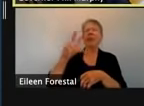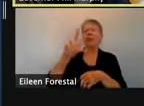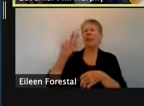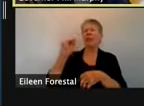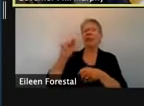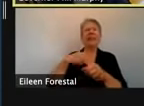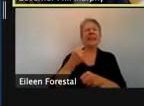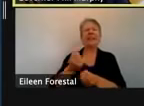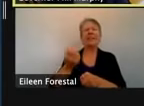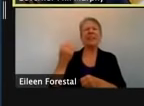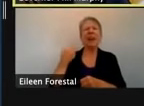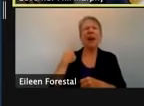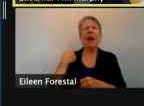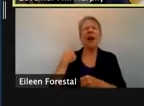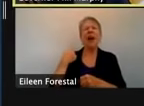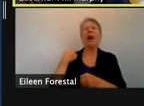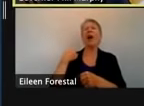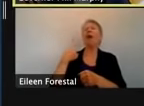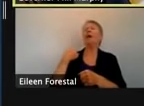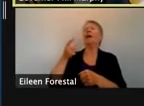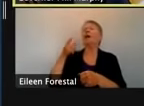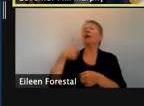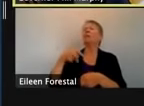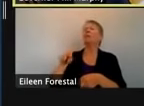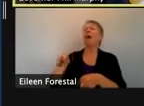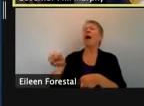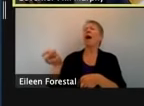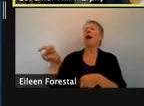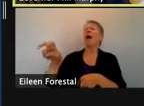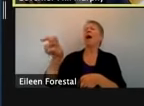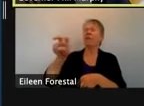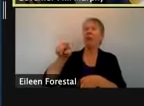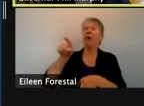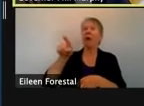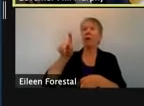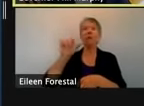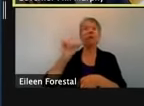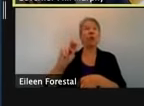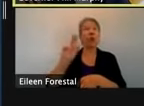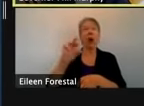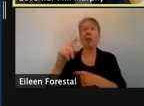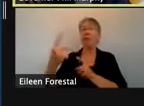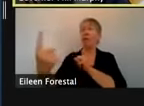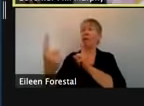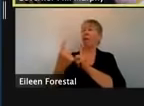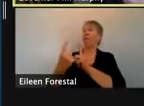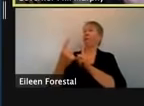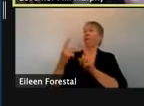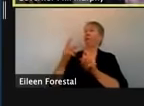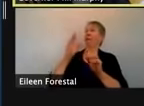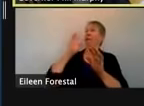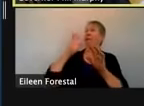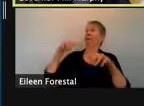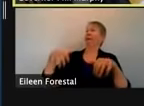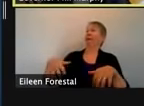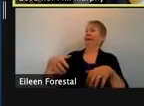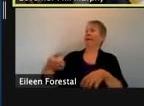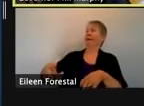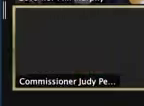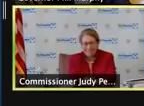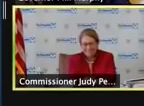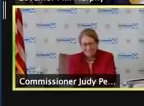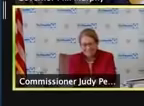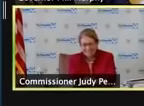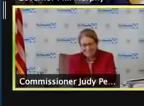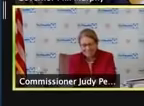the Untouchables, by the way. He walked in, grabbed the newspaper, sat down at a table by himself, and nobody dared go near him.